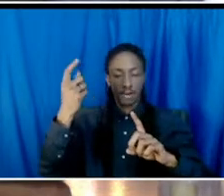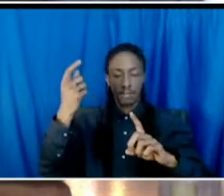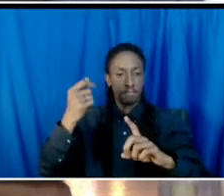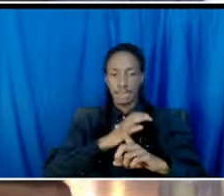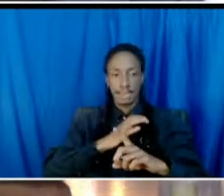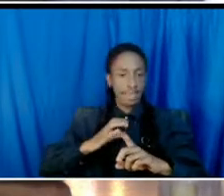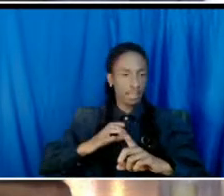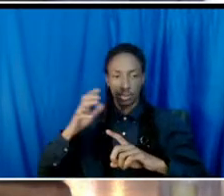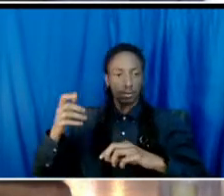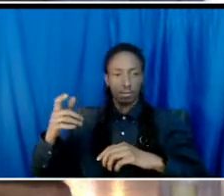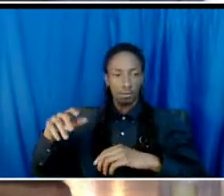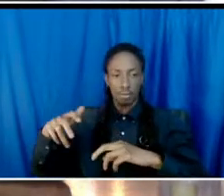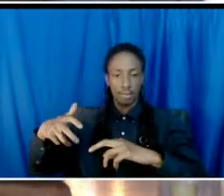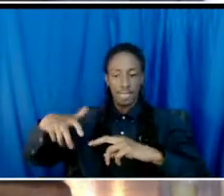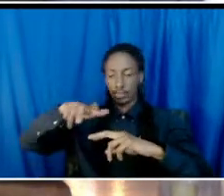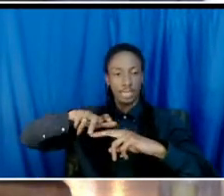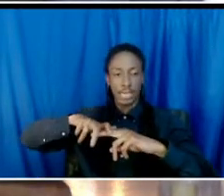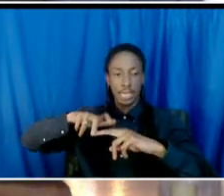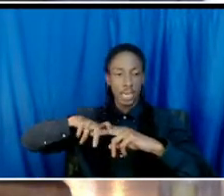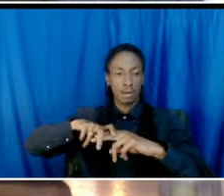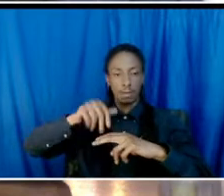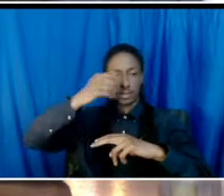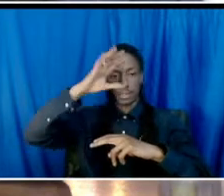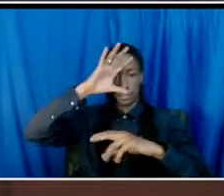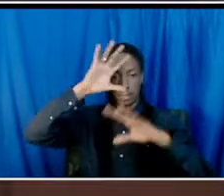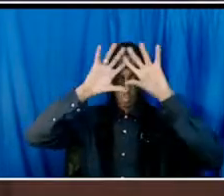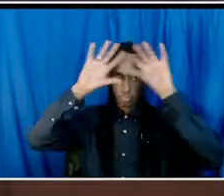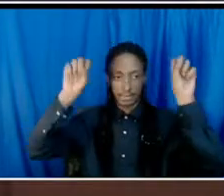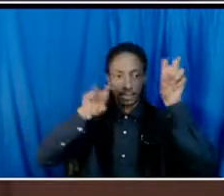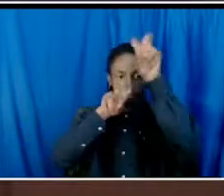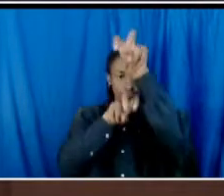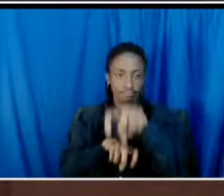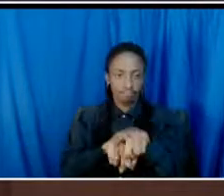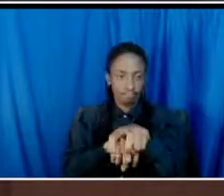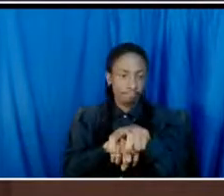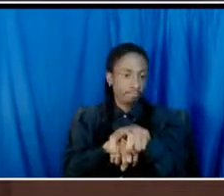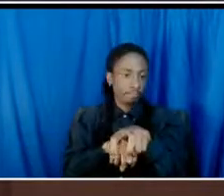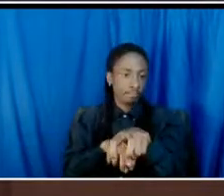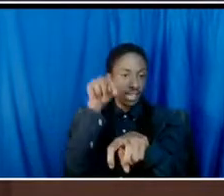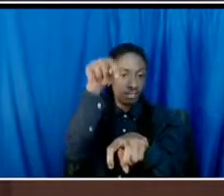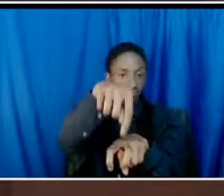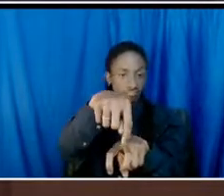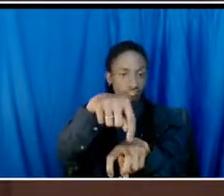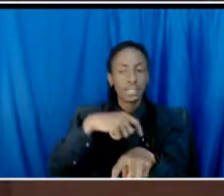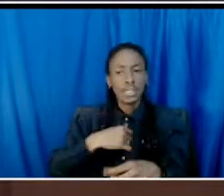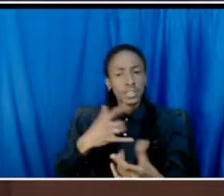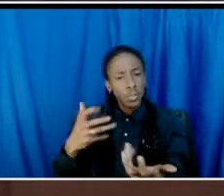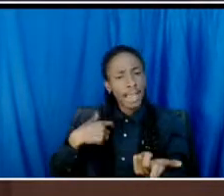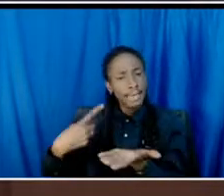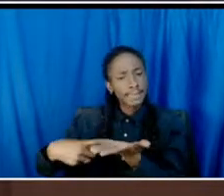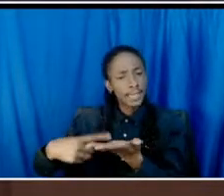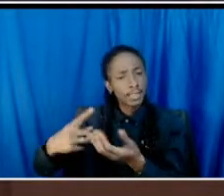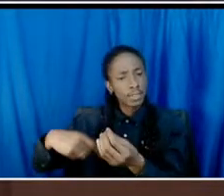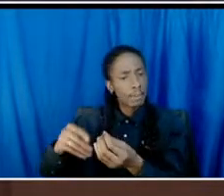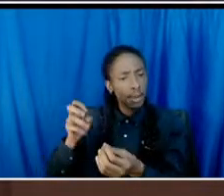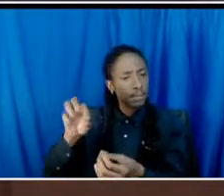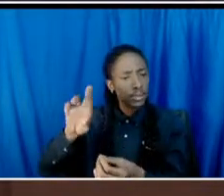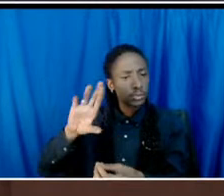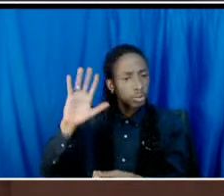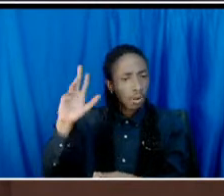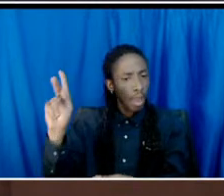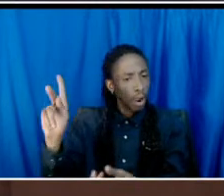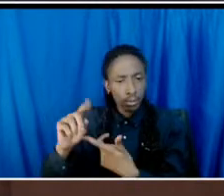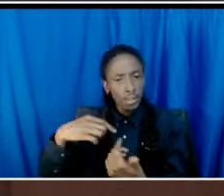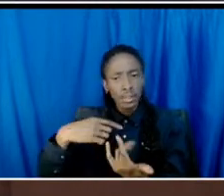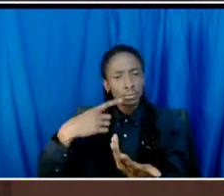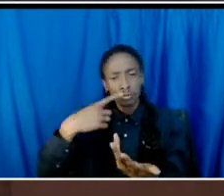in front of the president, and I took that seat. Was there discussion about Mr. Clark? Can you kind of enlighten some of what